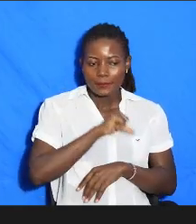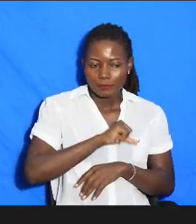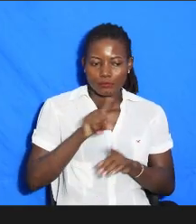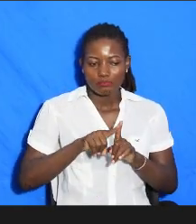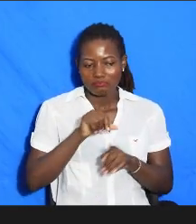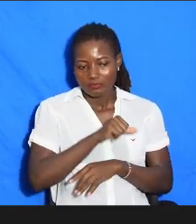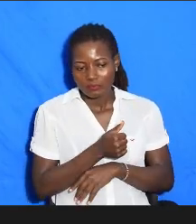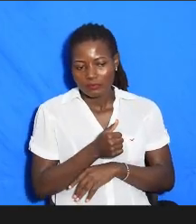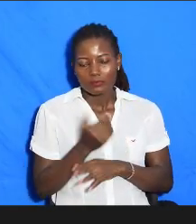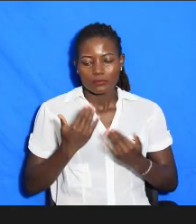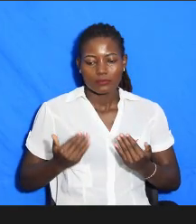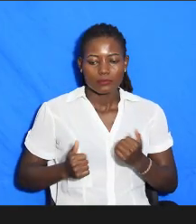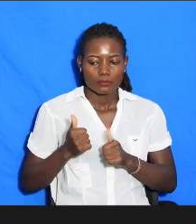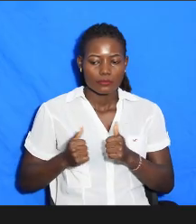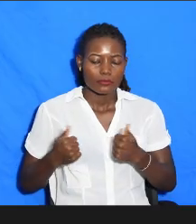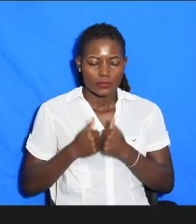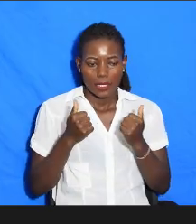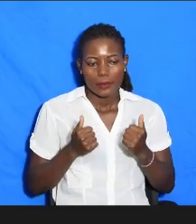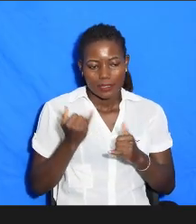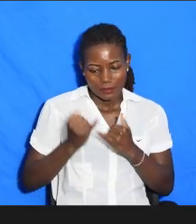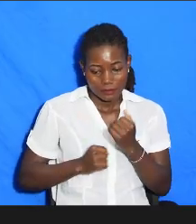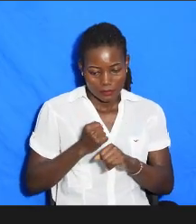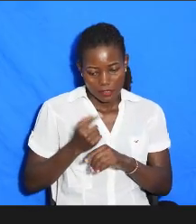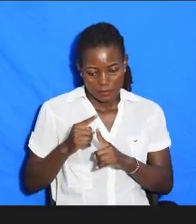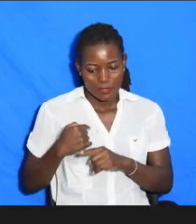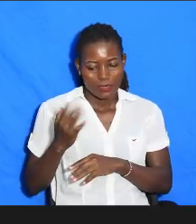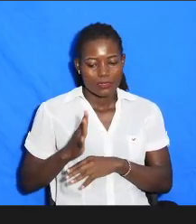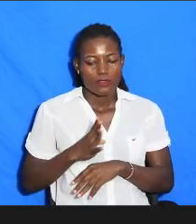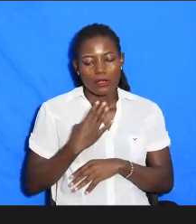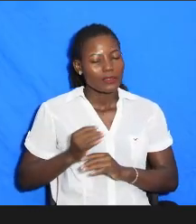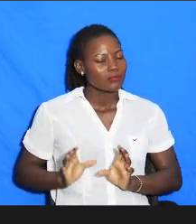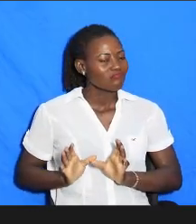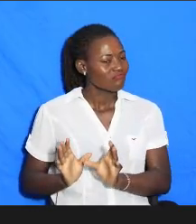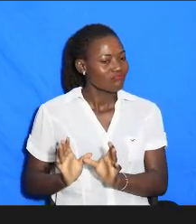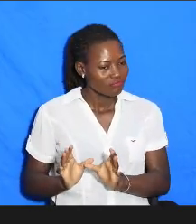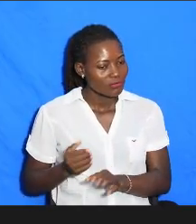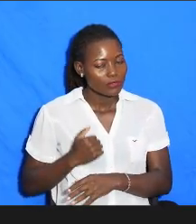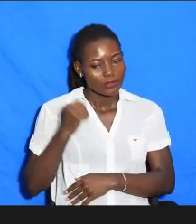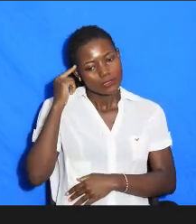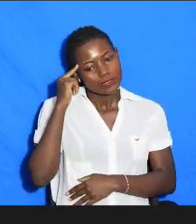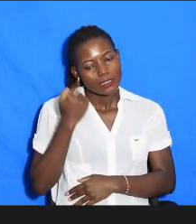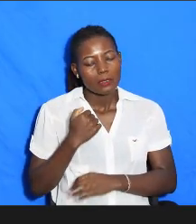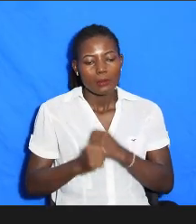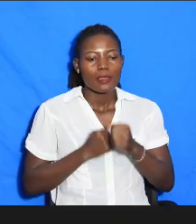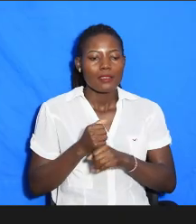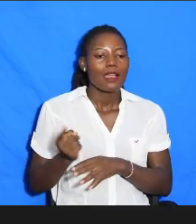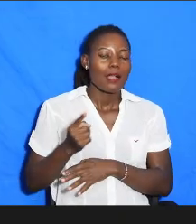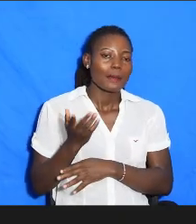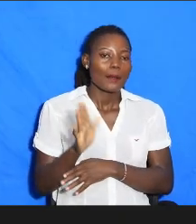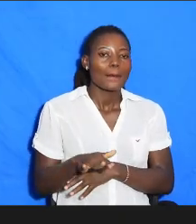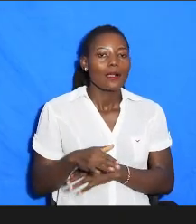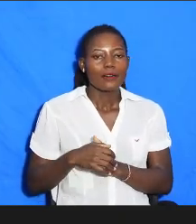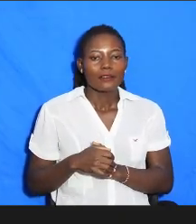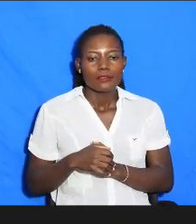year. But other than that, I didn't want to put pressure on myself, especially I was just feeling like it was my year coming back. And I